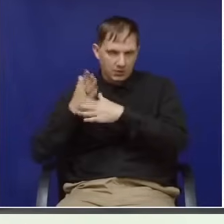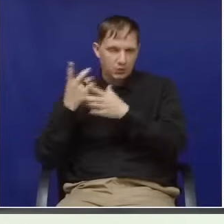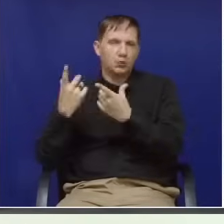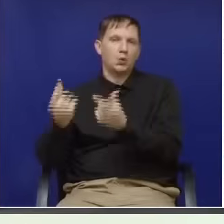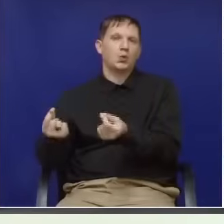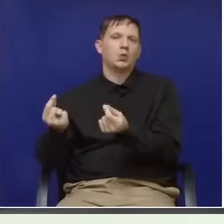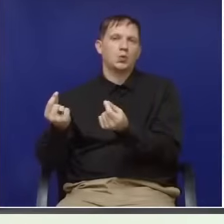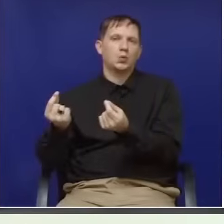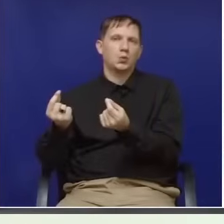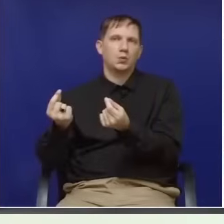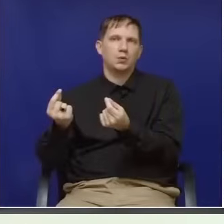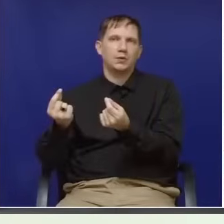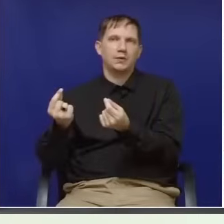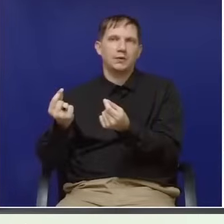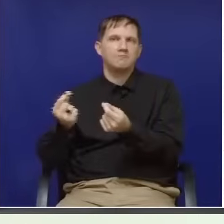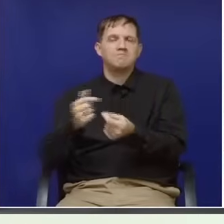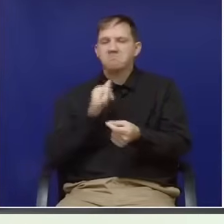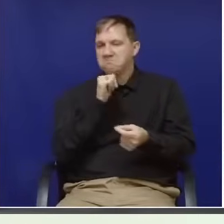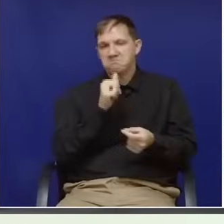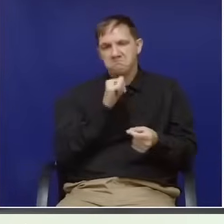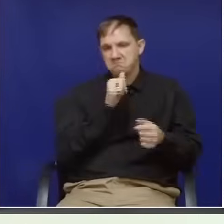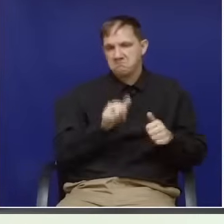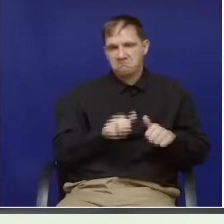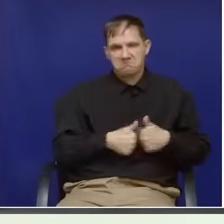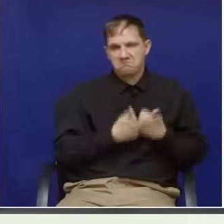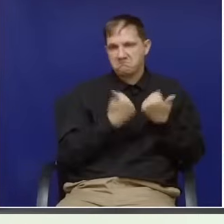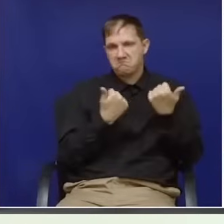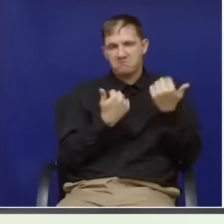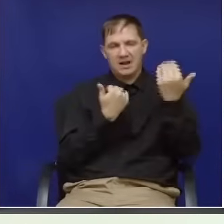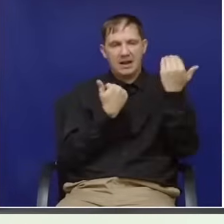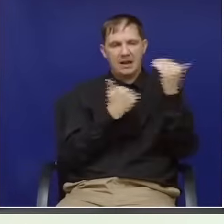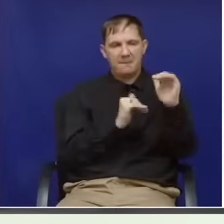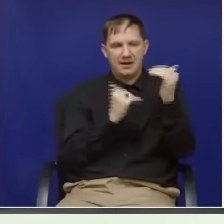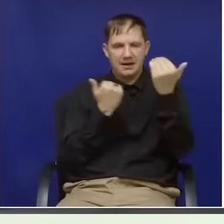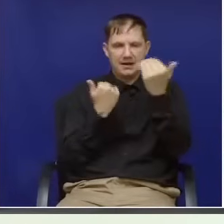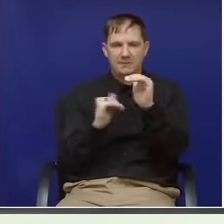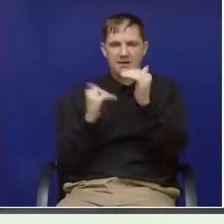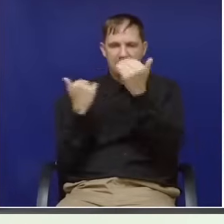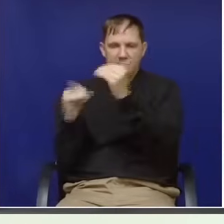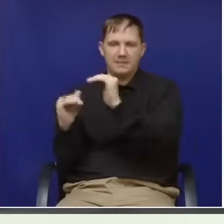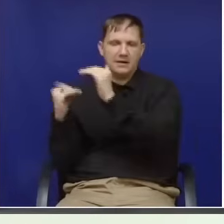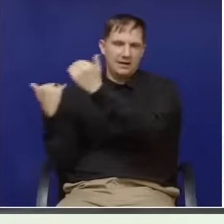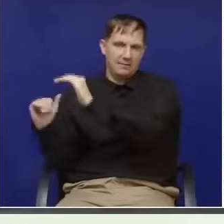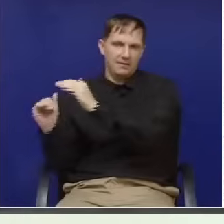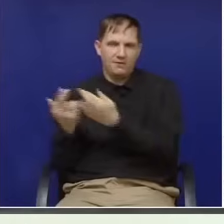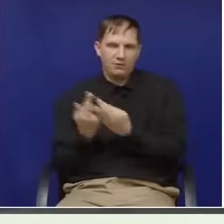respond despite the constraints in terms of resource